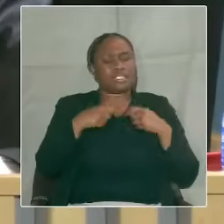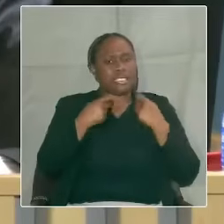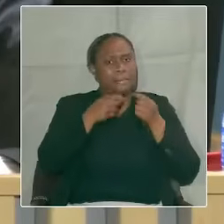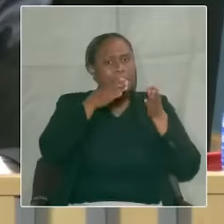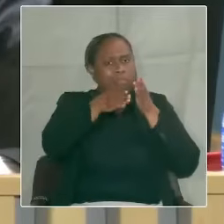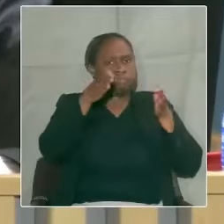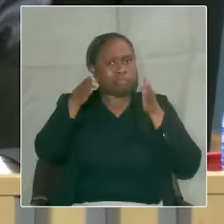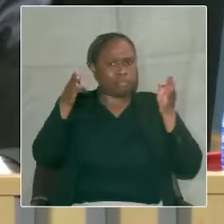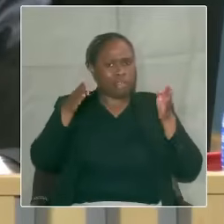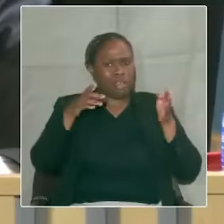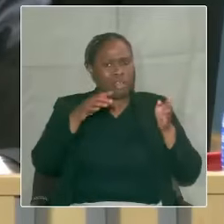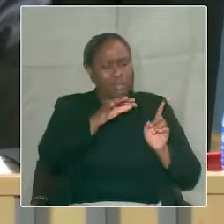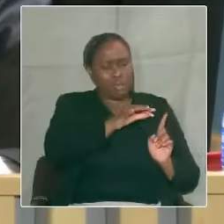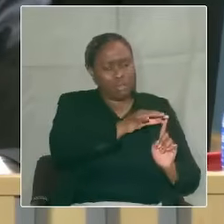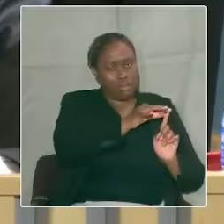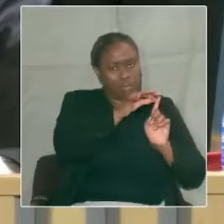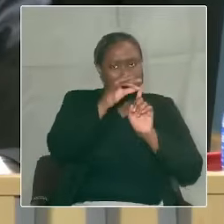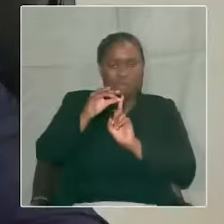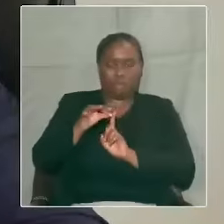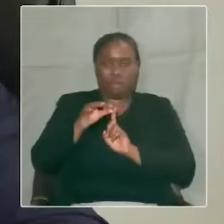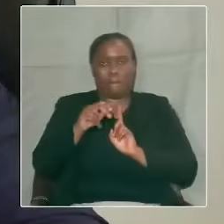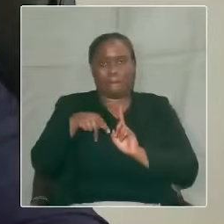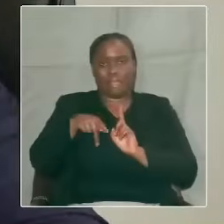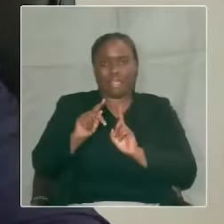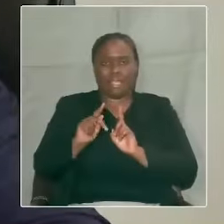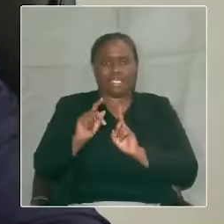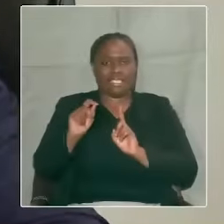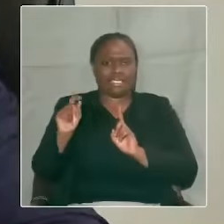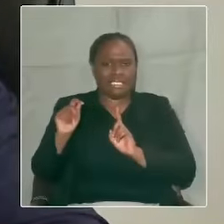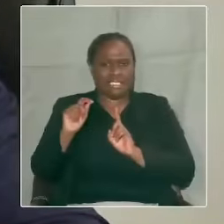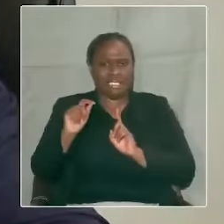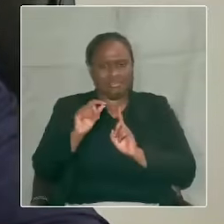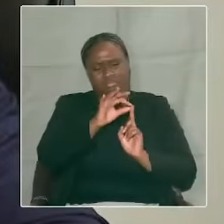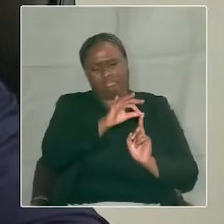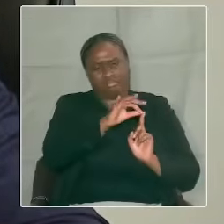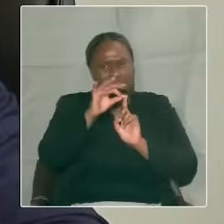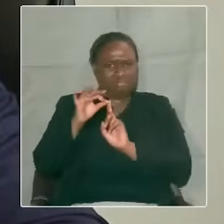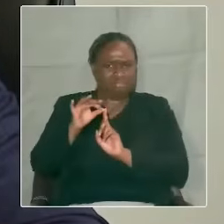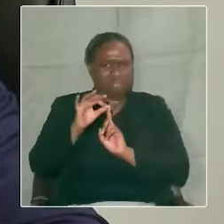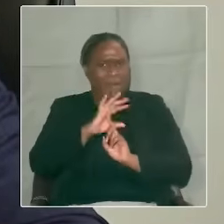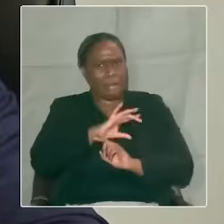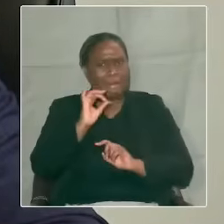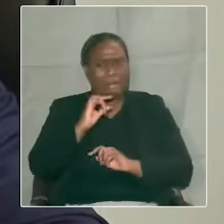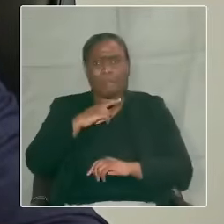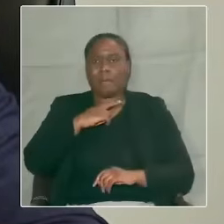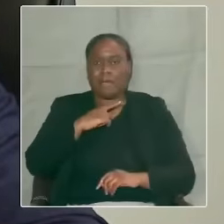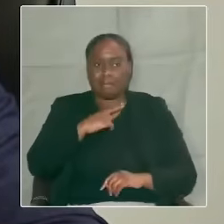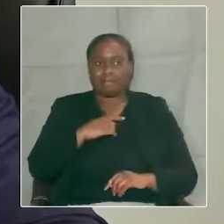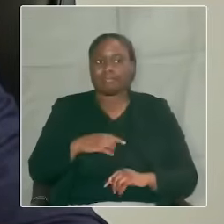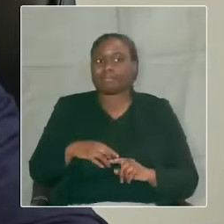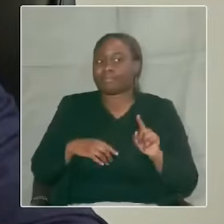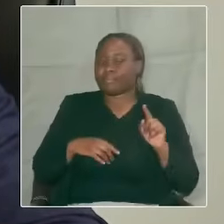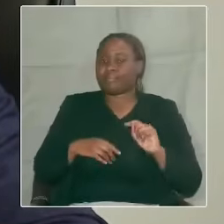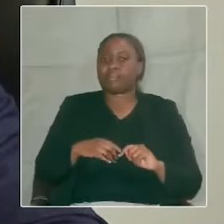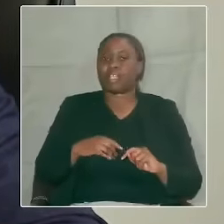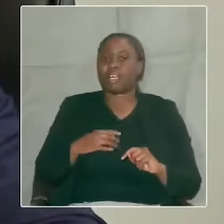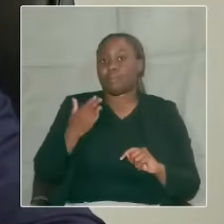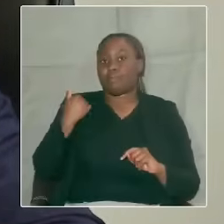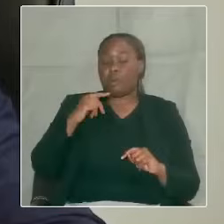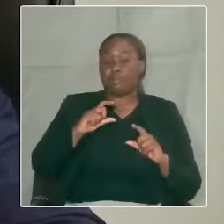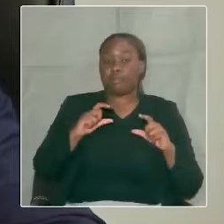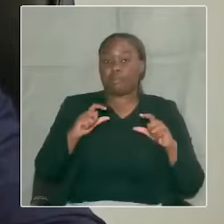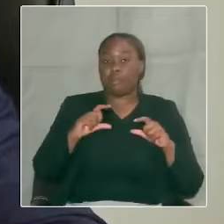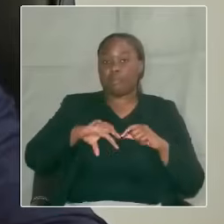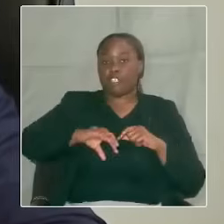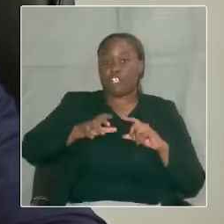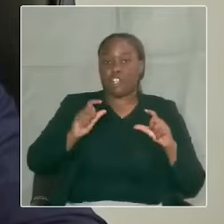When the killings did happen, yes, there was the provincial commissioner did put a task